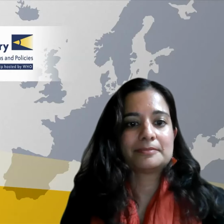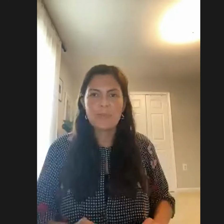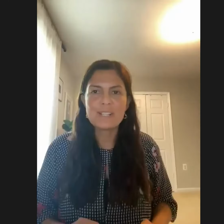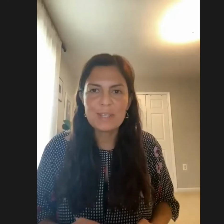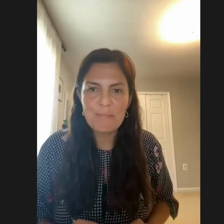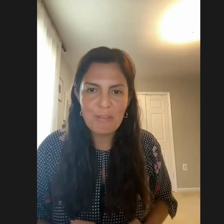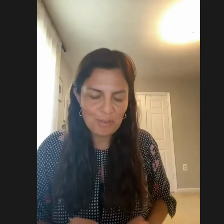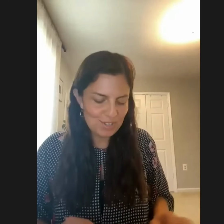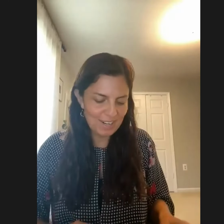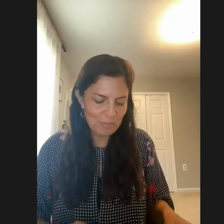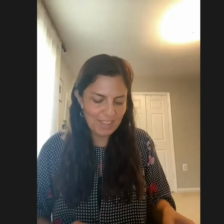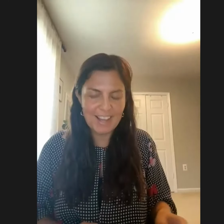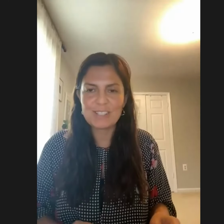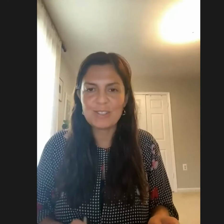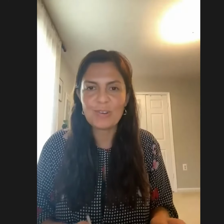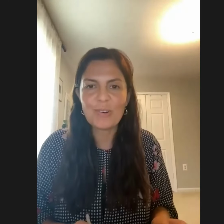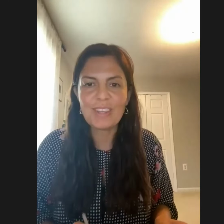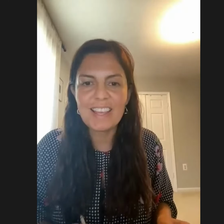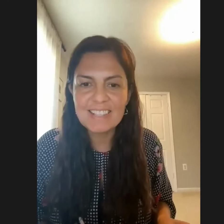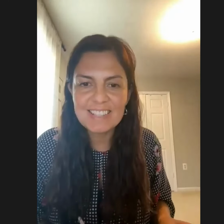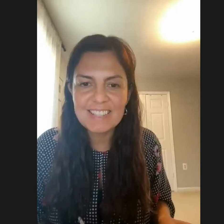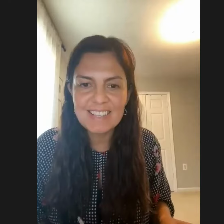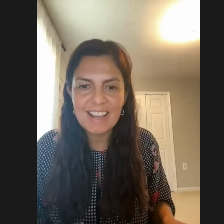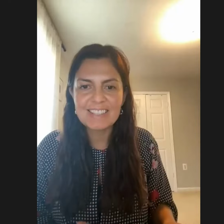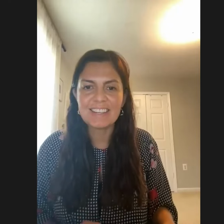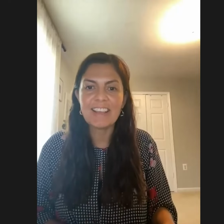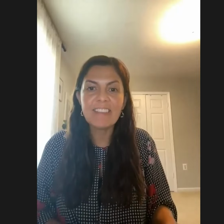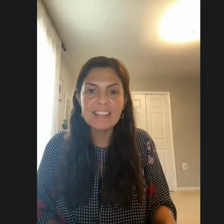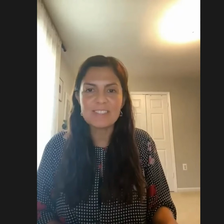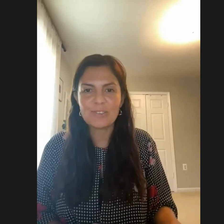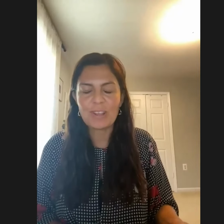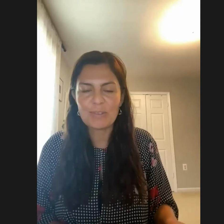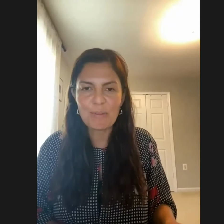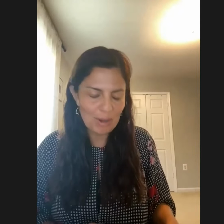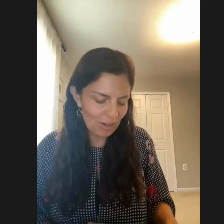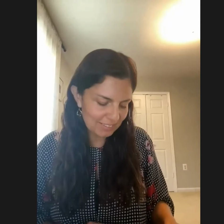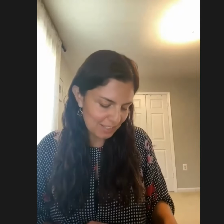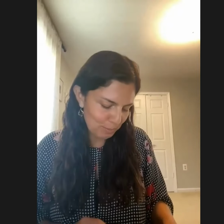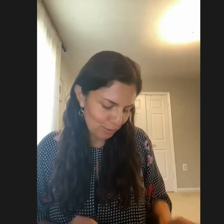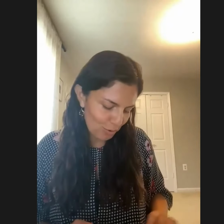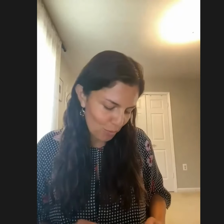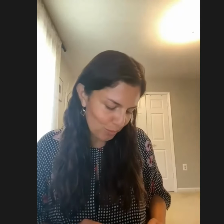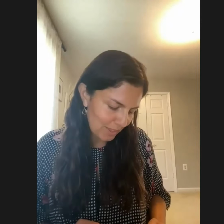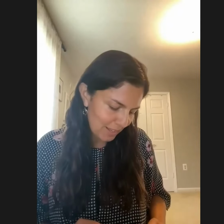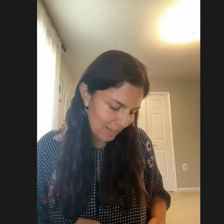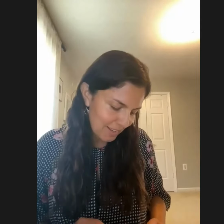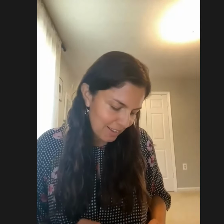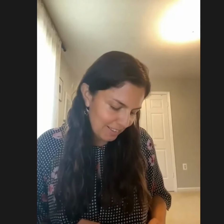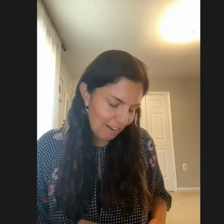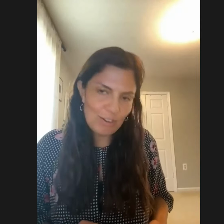Thank you so much, Deepa, for sharing with us, all the insights and evidence, that you have been collected as part of your work with